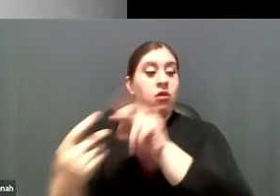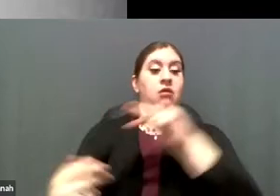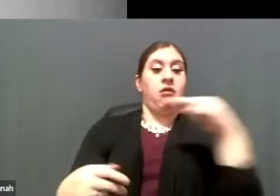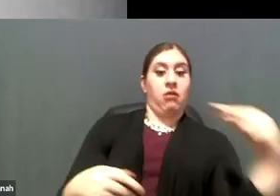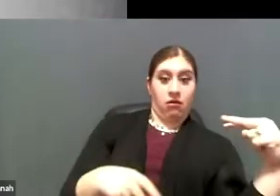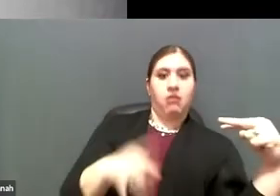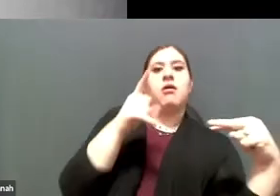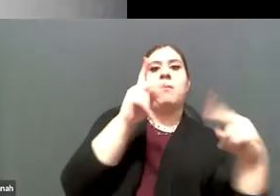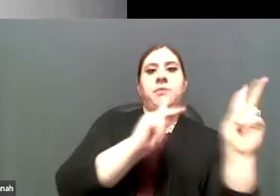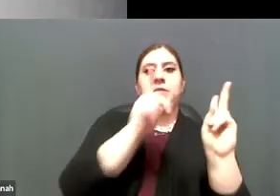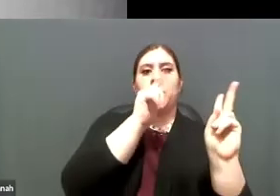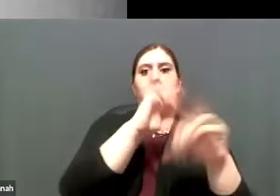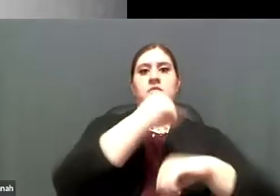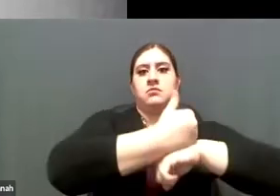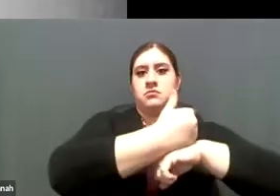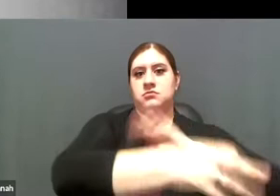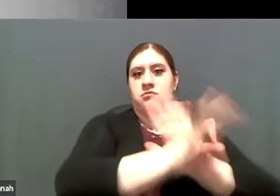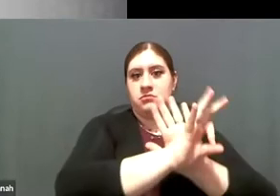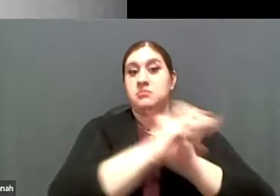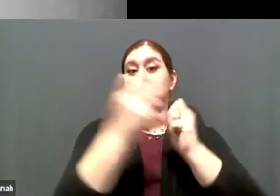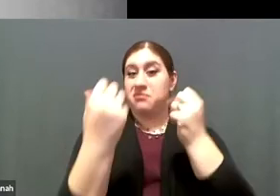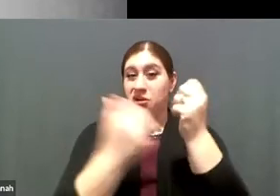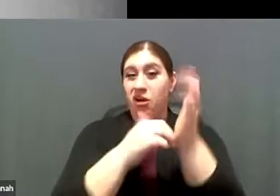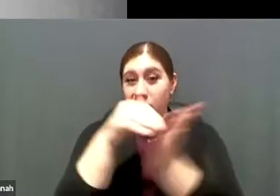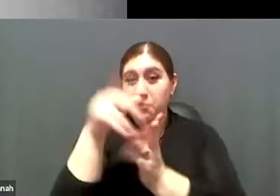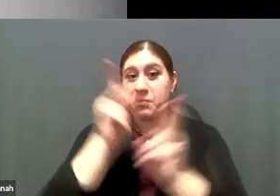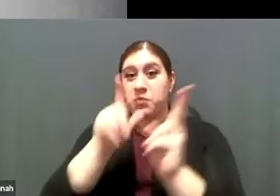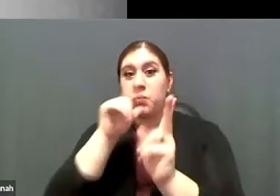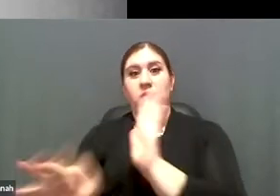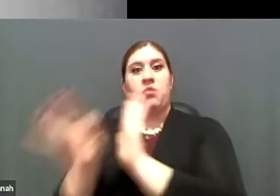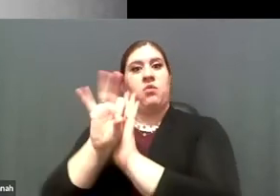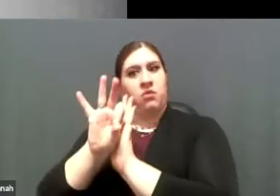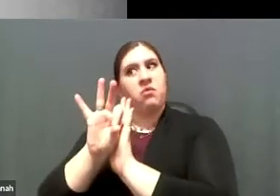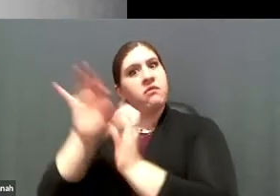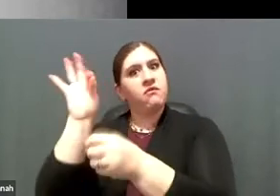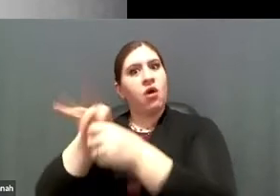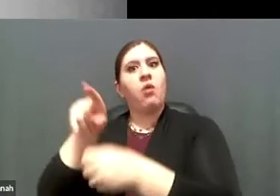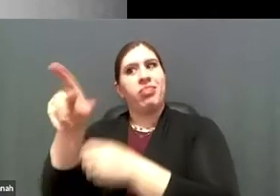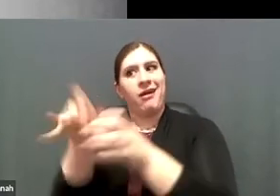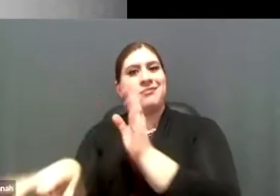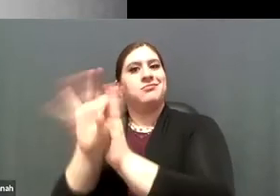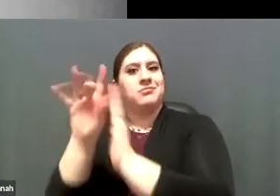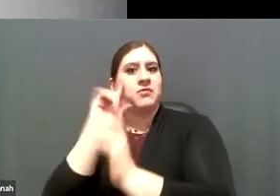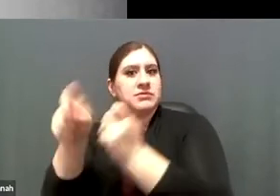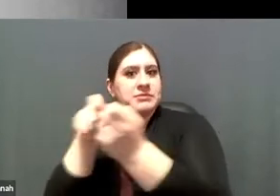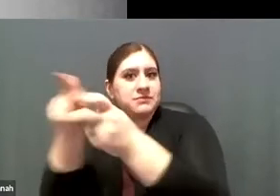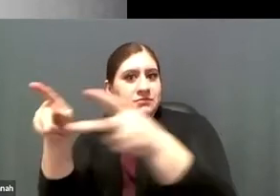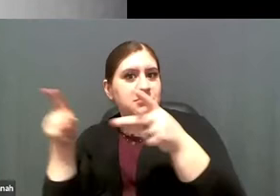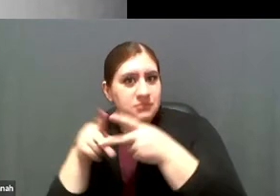appointed officials. A lot of times elected officials are considered public administration. They might be elected to a position